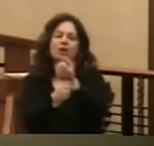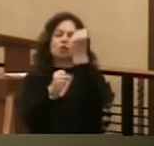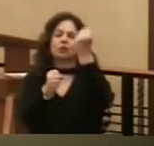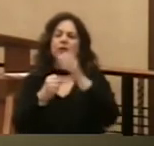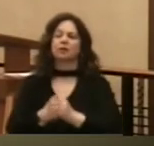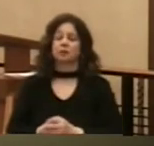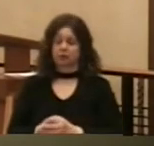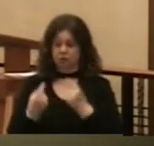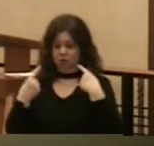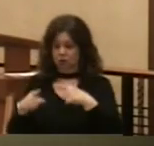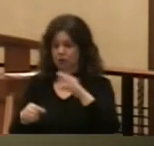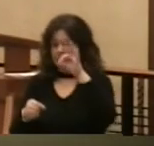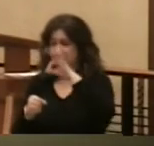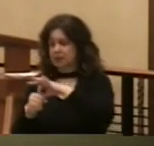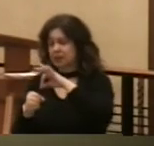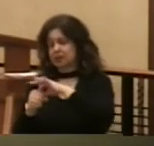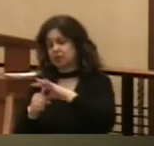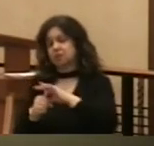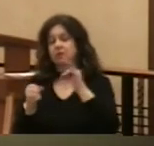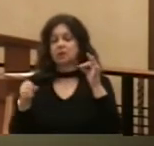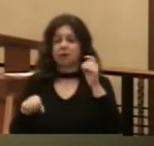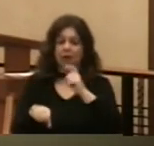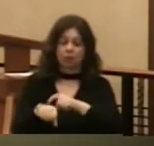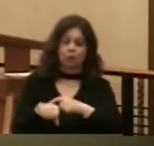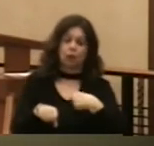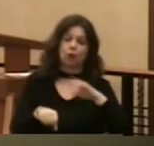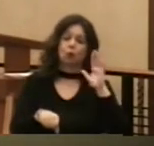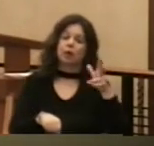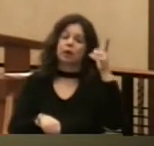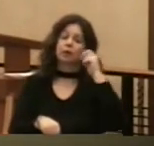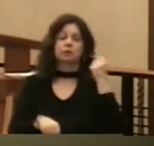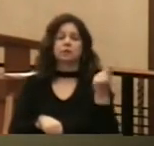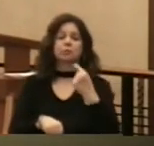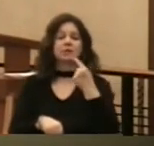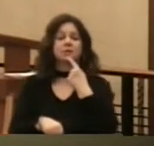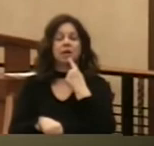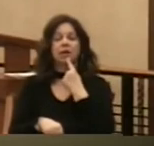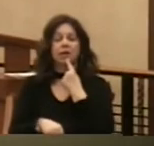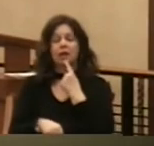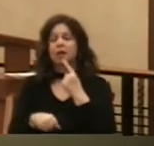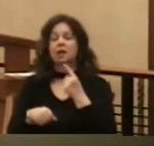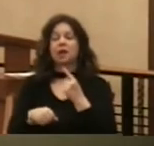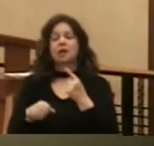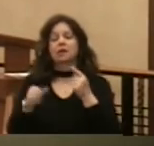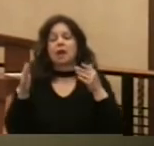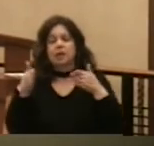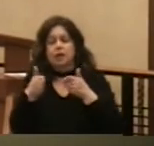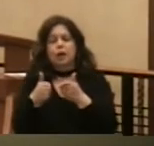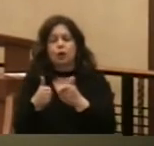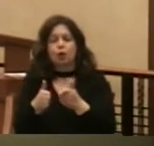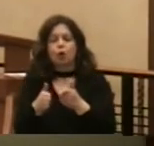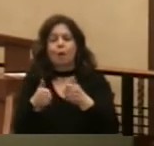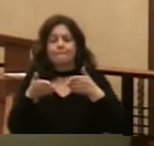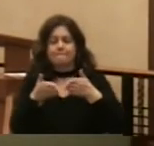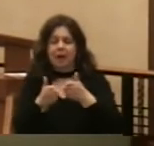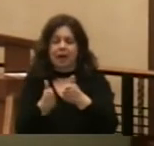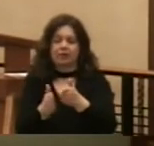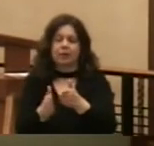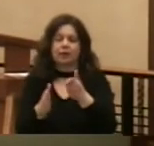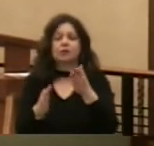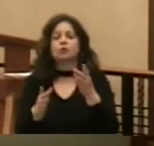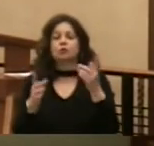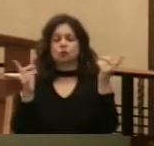are going to hear some political commentators say that the narrow path to victory is going to go through a specific